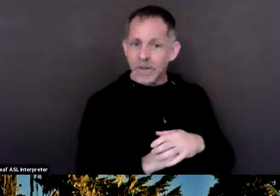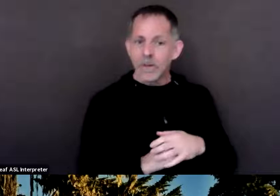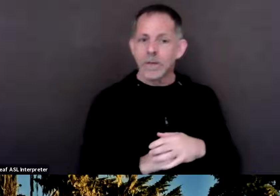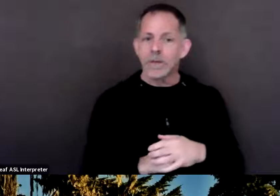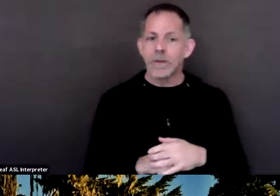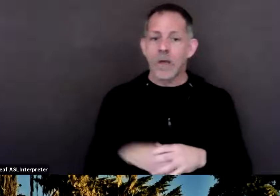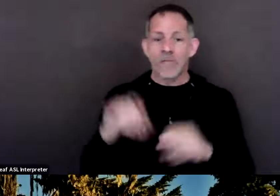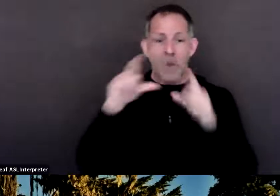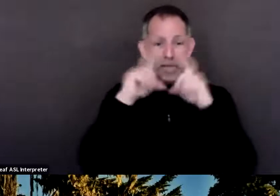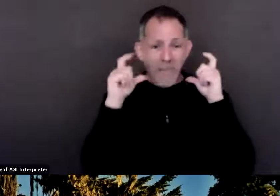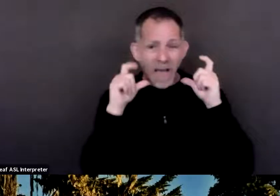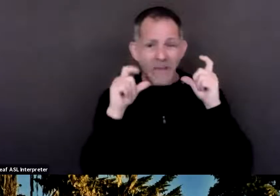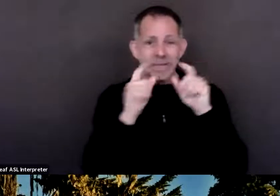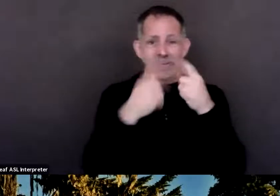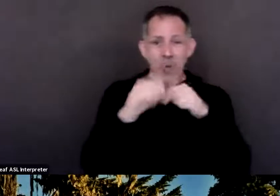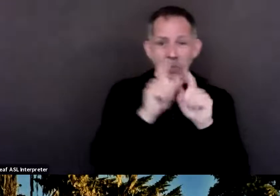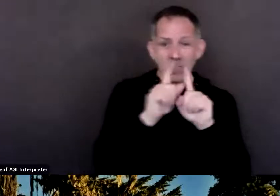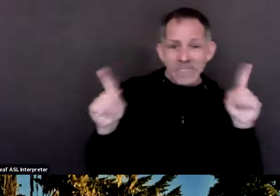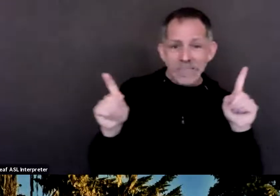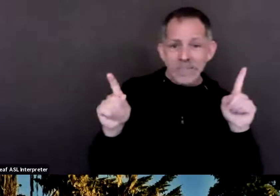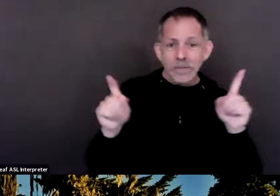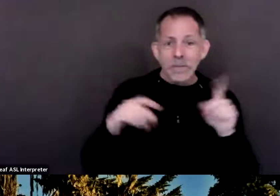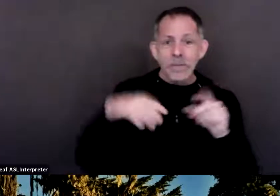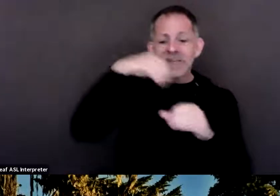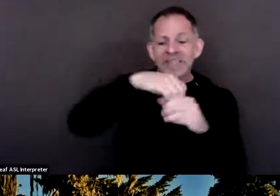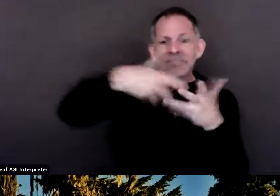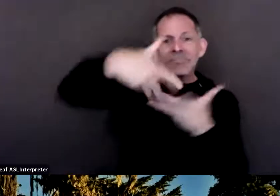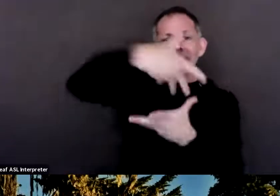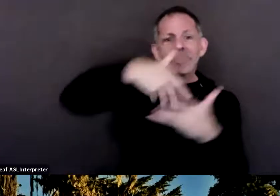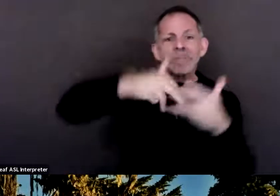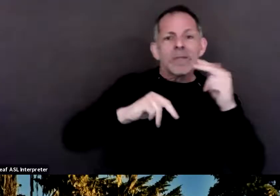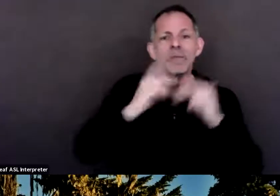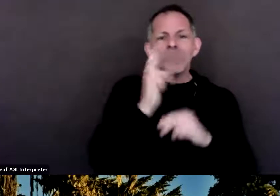when might we see a crowded indoor space without masks?